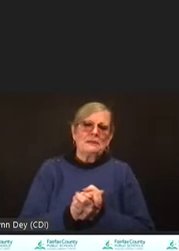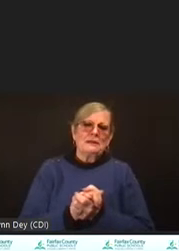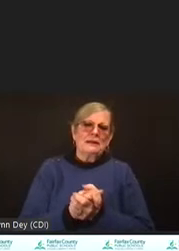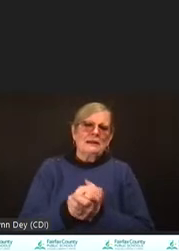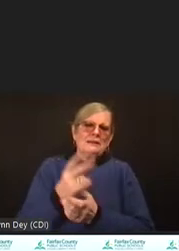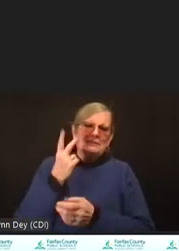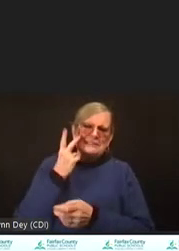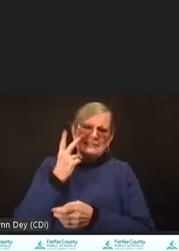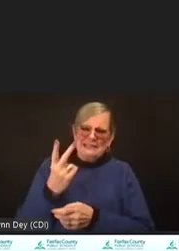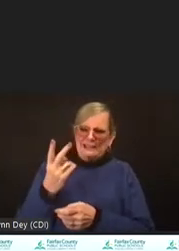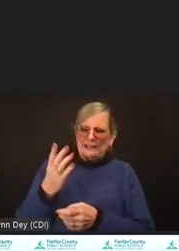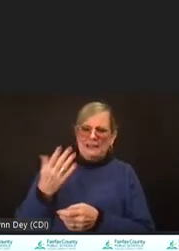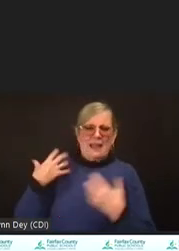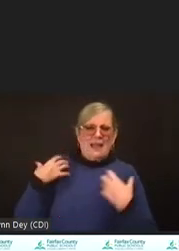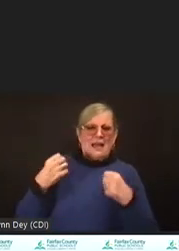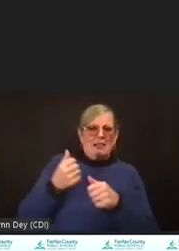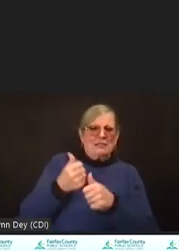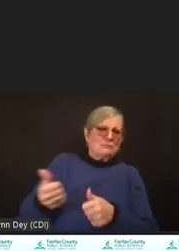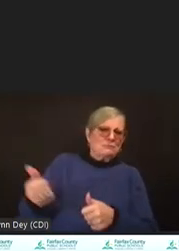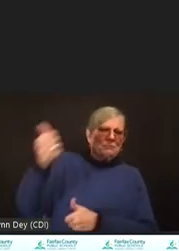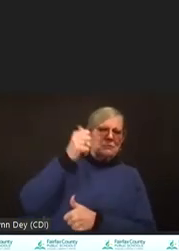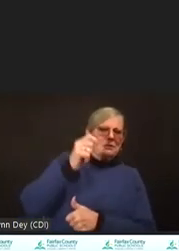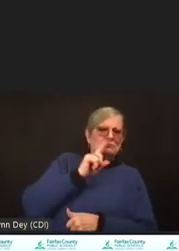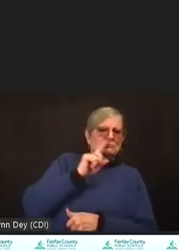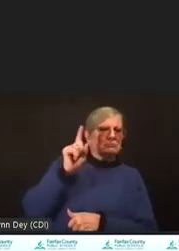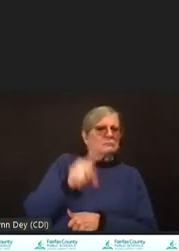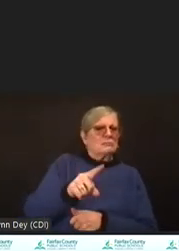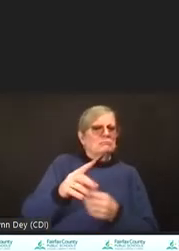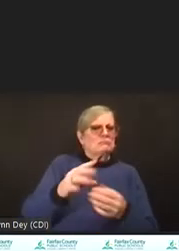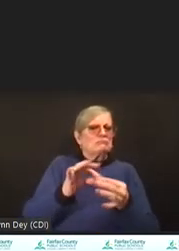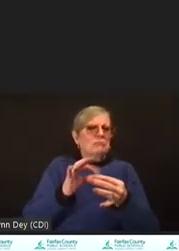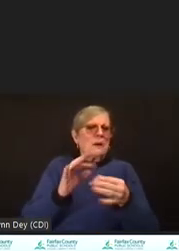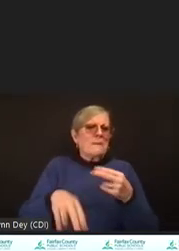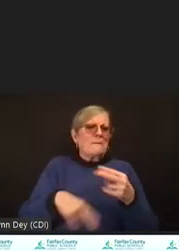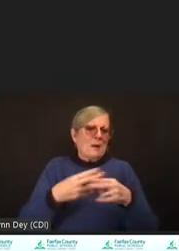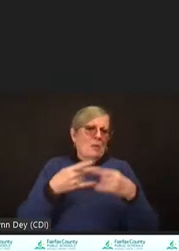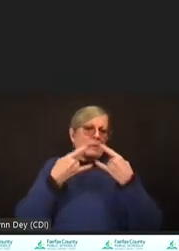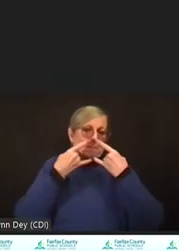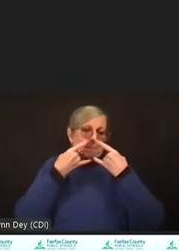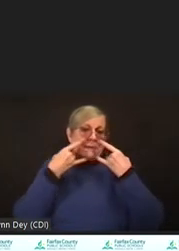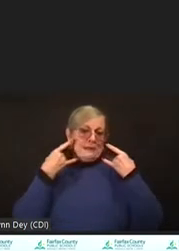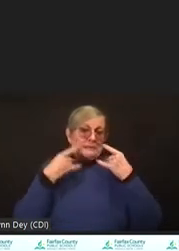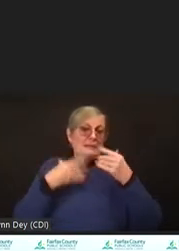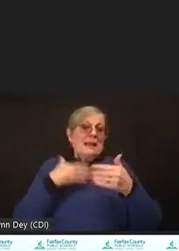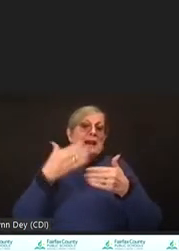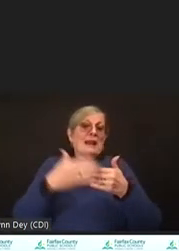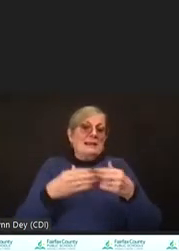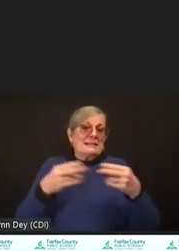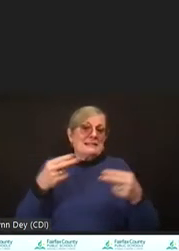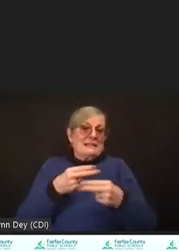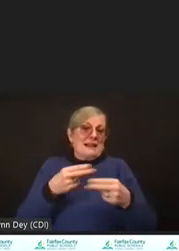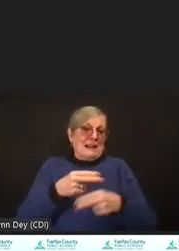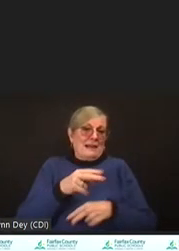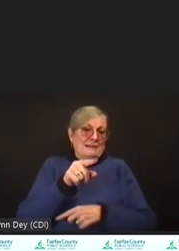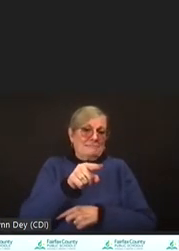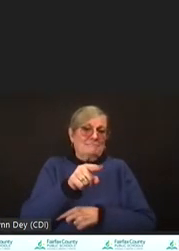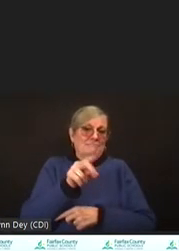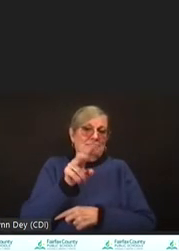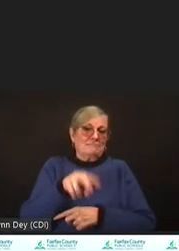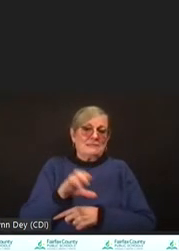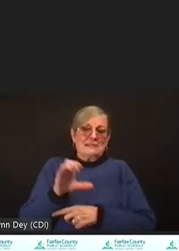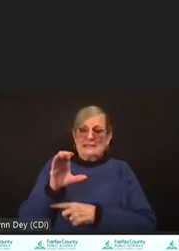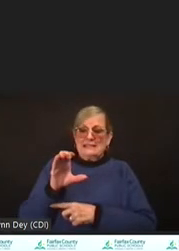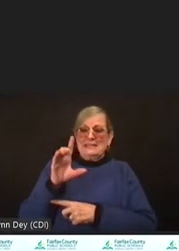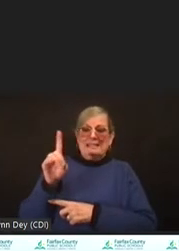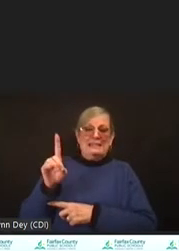regarding masking during this time. As we look at the next slide, we'll see what the CDC says and what our local